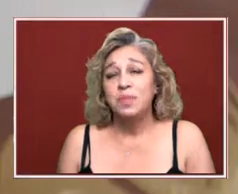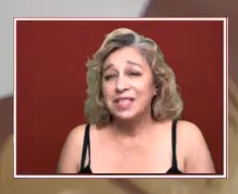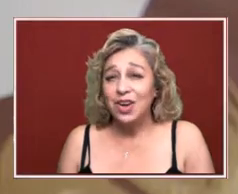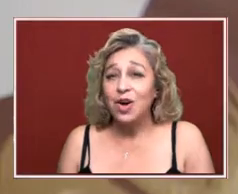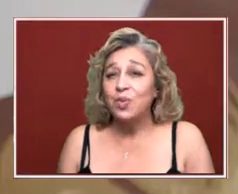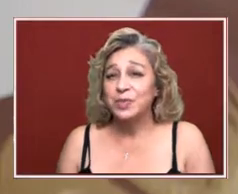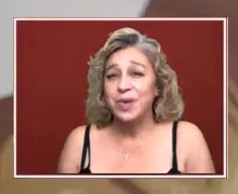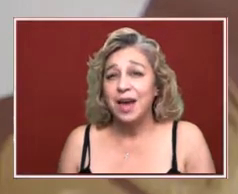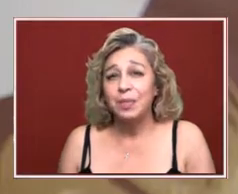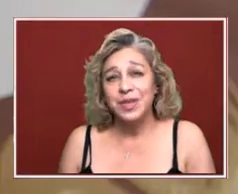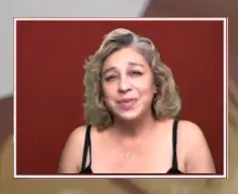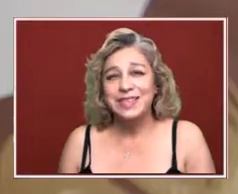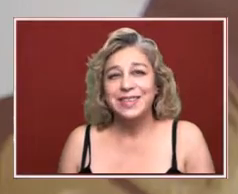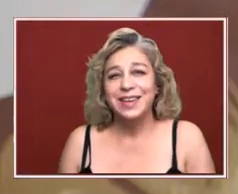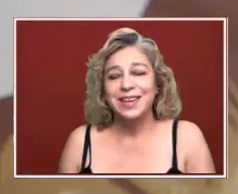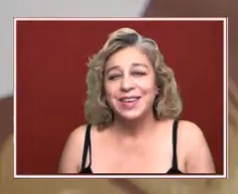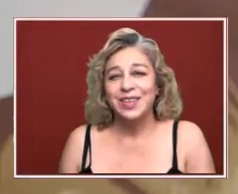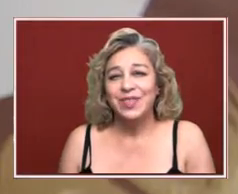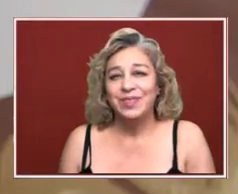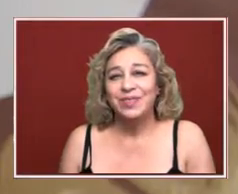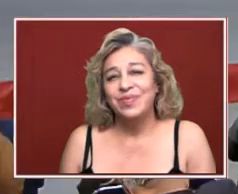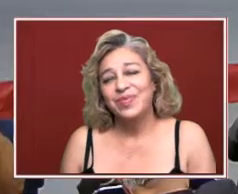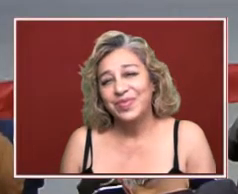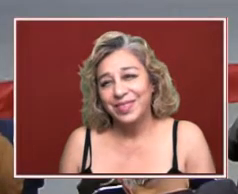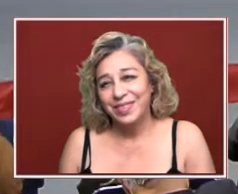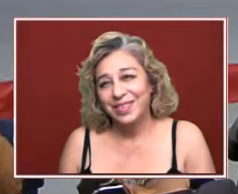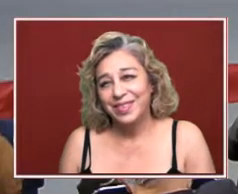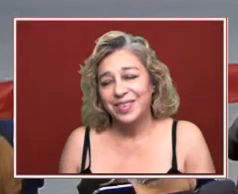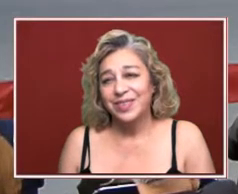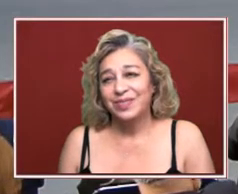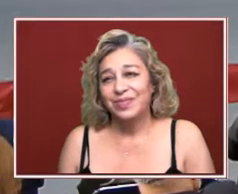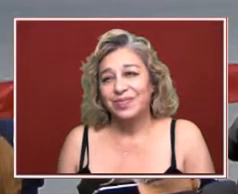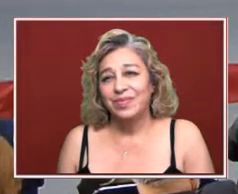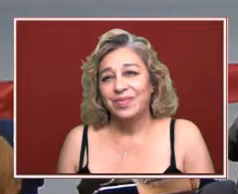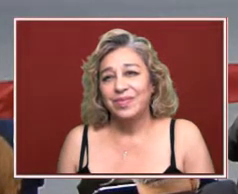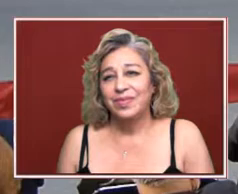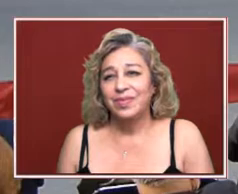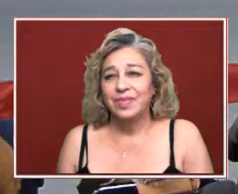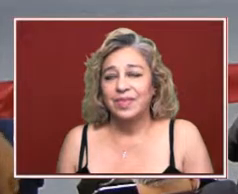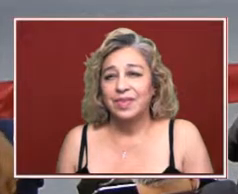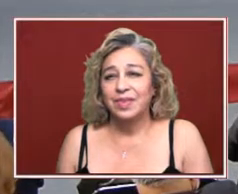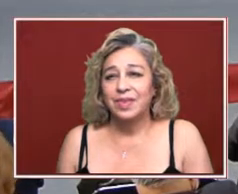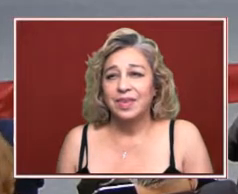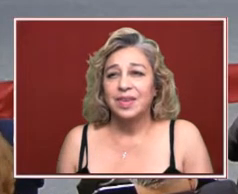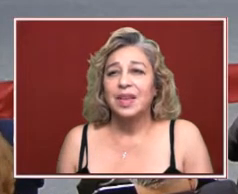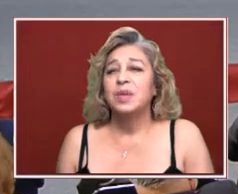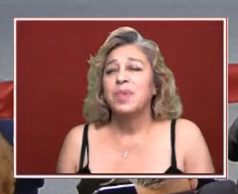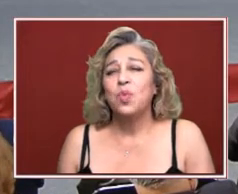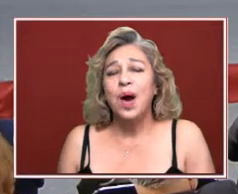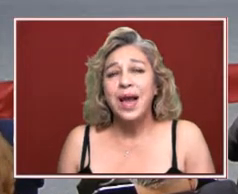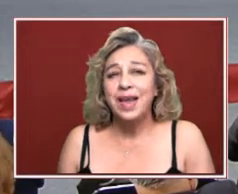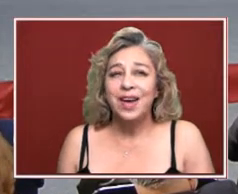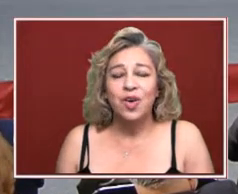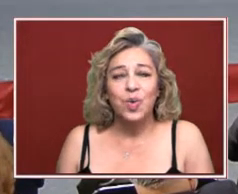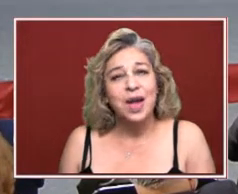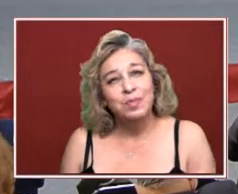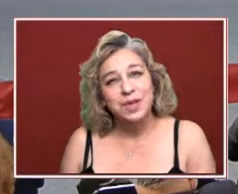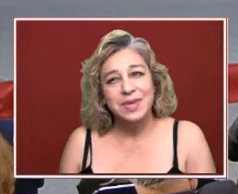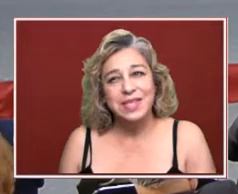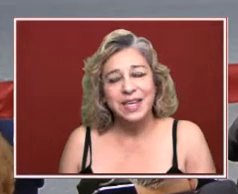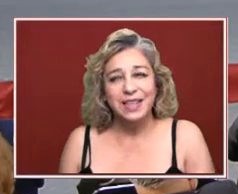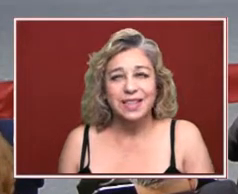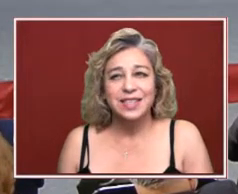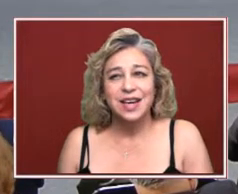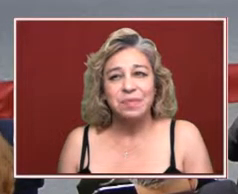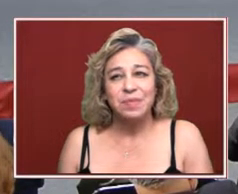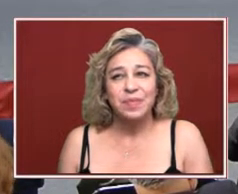We must always be optimistic. ¿Pero por qué somos optimistas en este año? But why are we